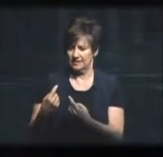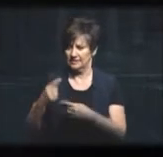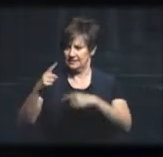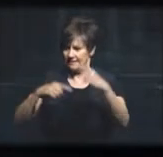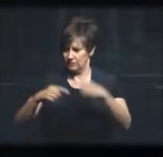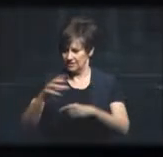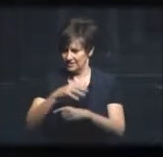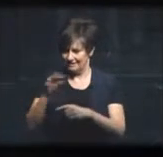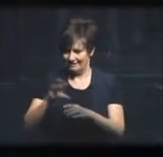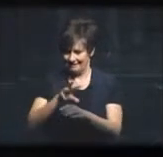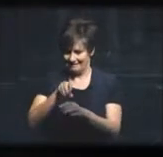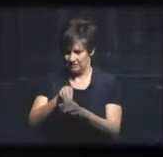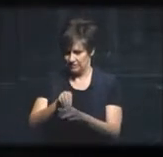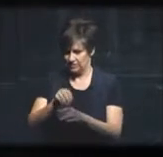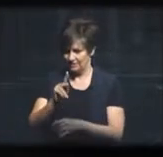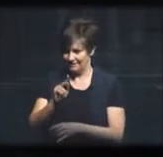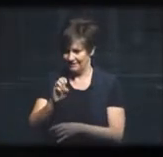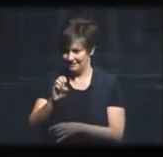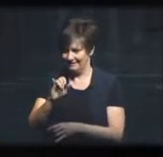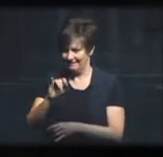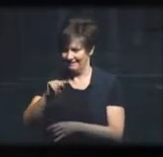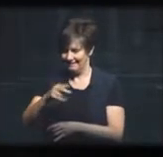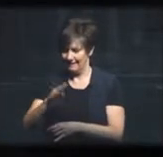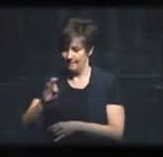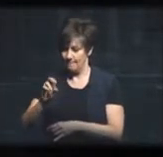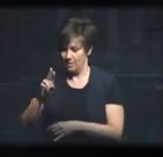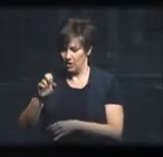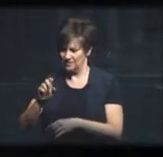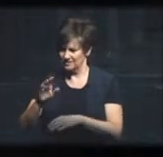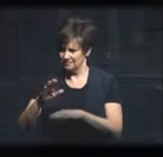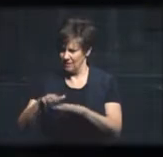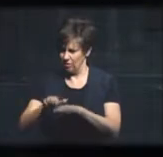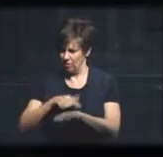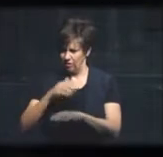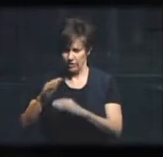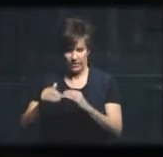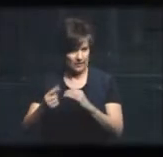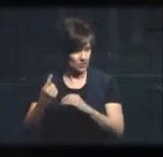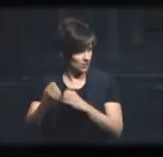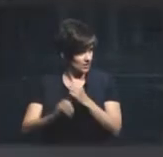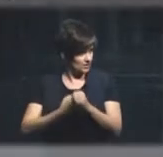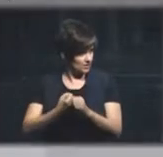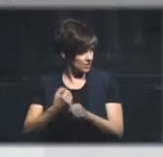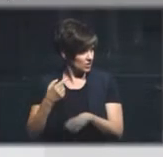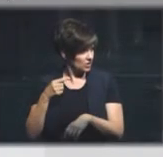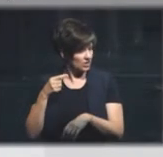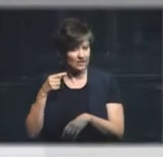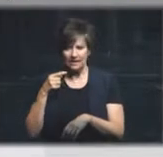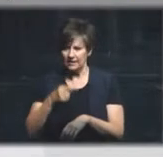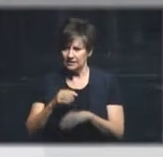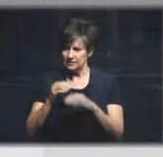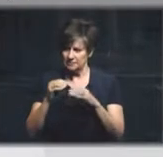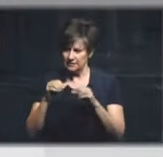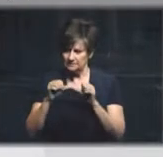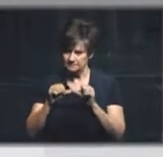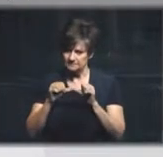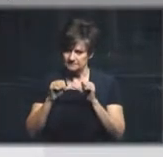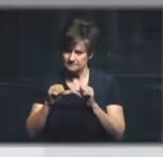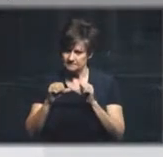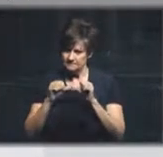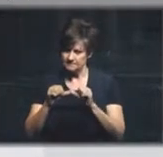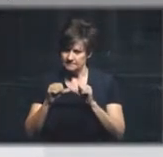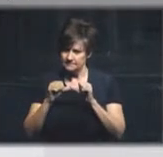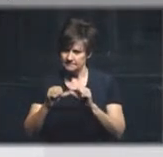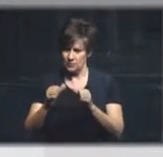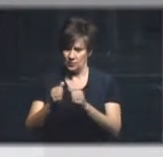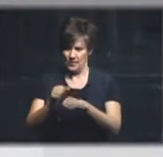and Keith Barnes has been on just a little bit longer than a year. He has been steadily marching forward with the